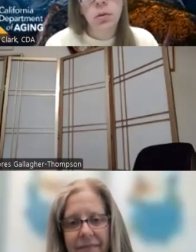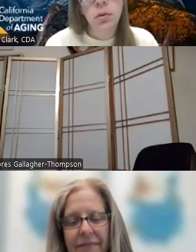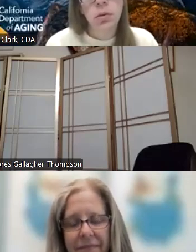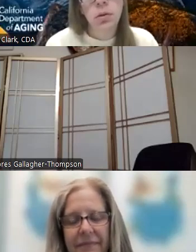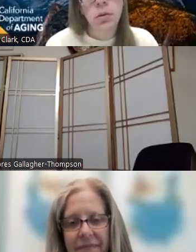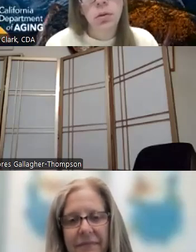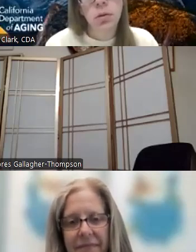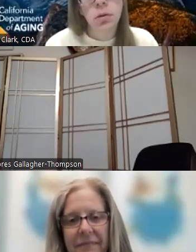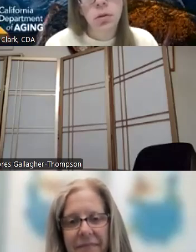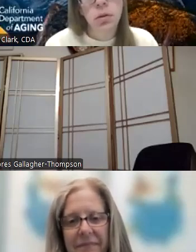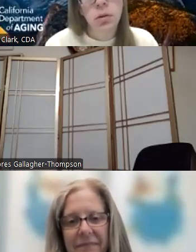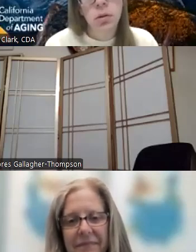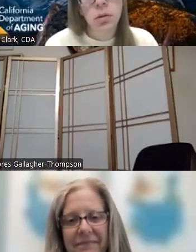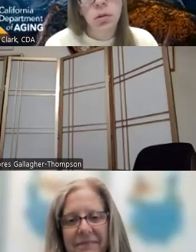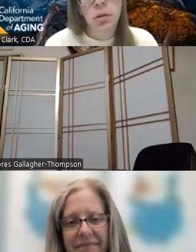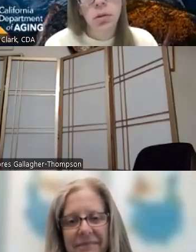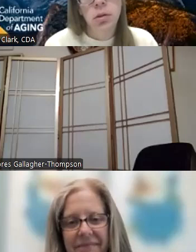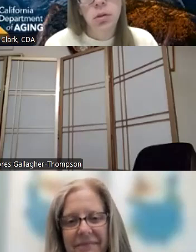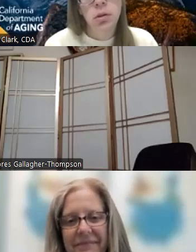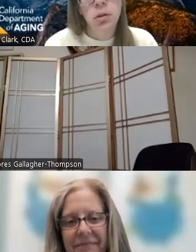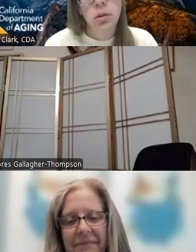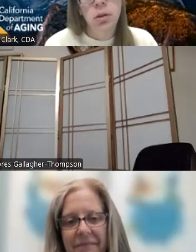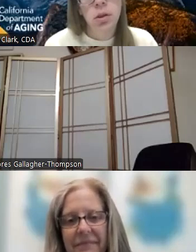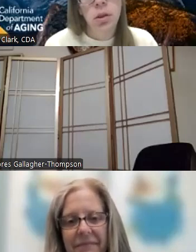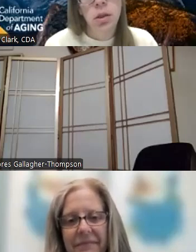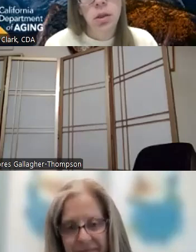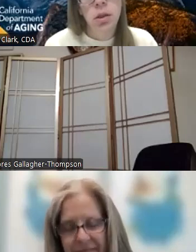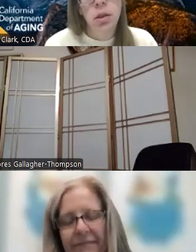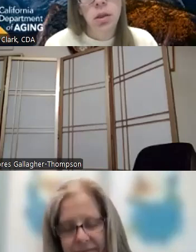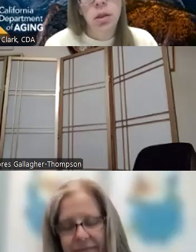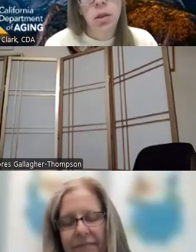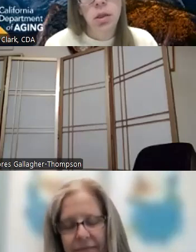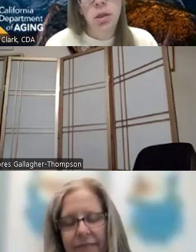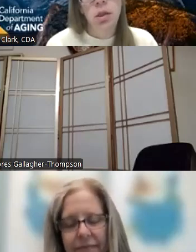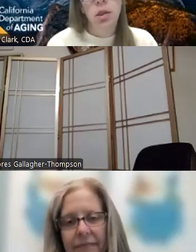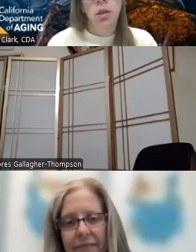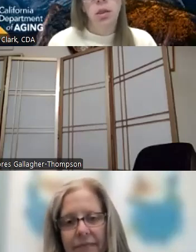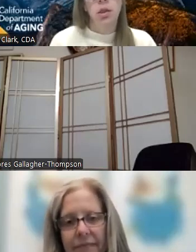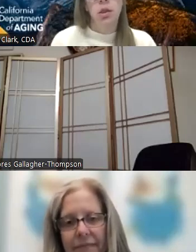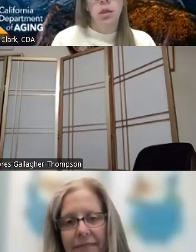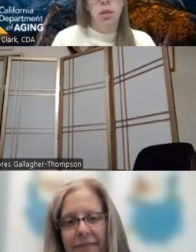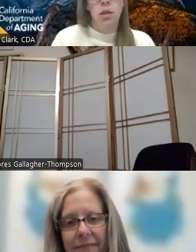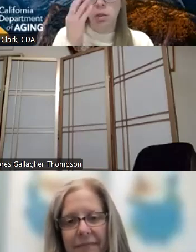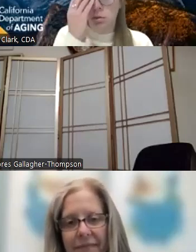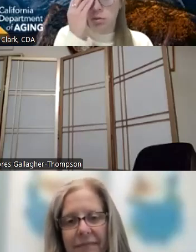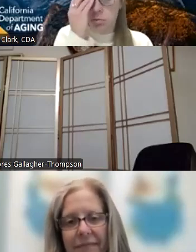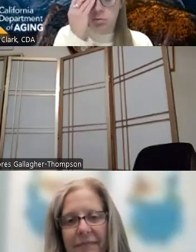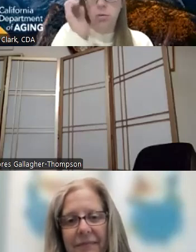Alzheimer's. So I know you're not working on that right now. But how do I get help for them? So then, I Right. find